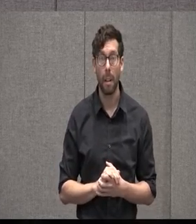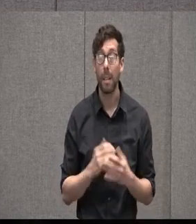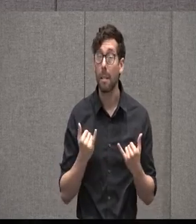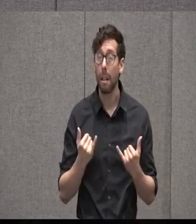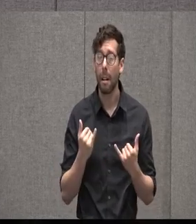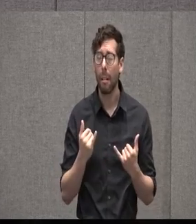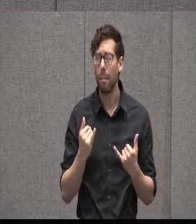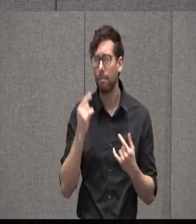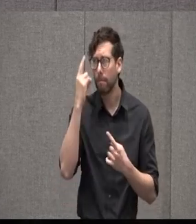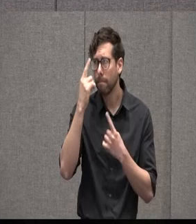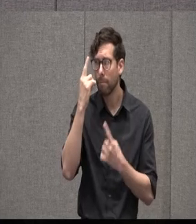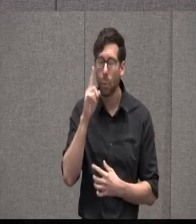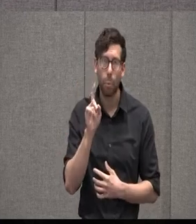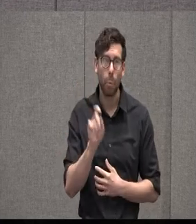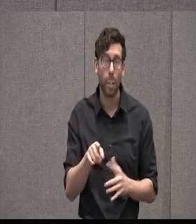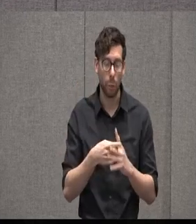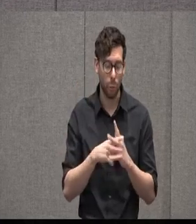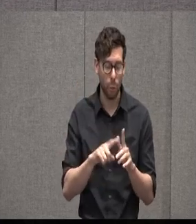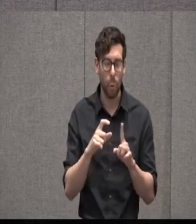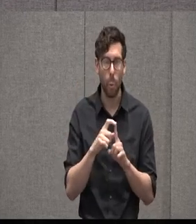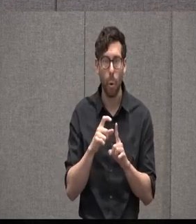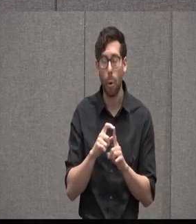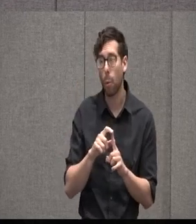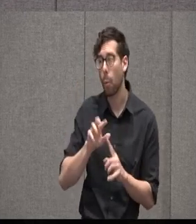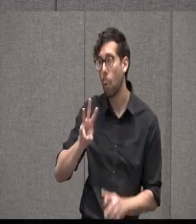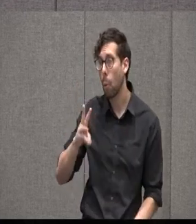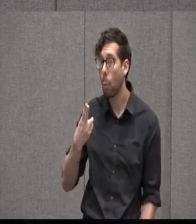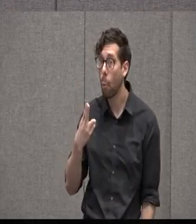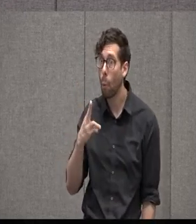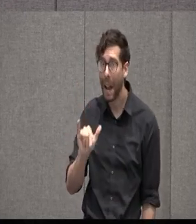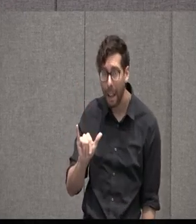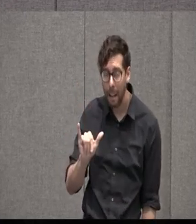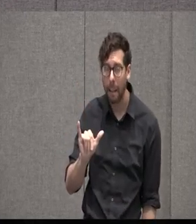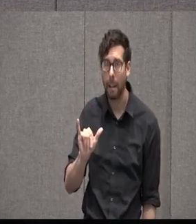And then a question that starts with why.